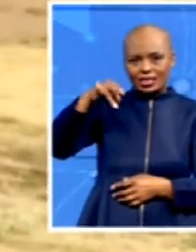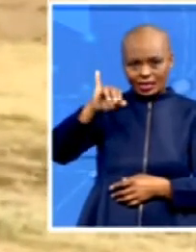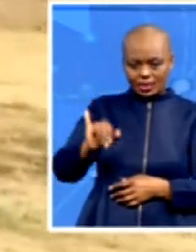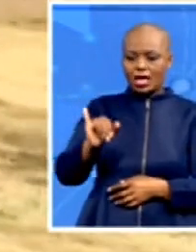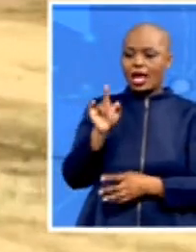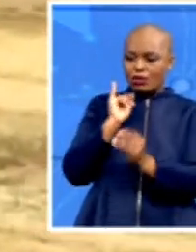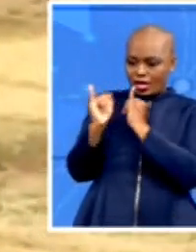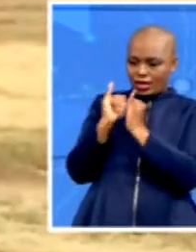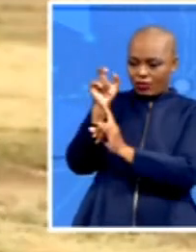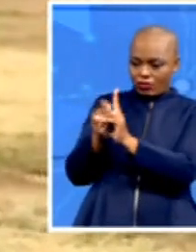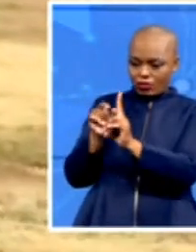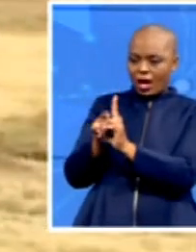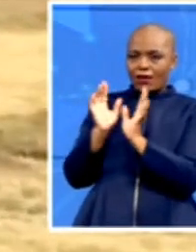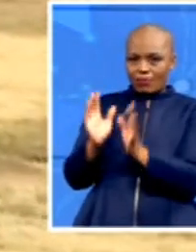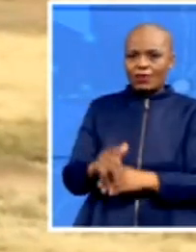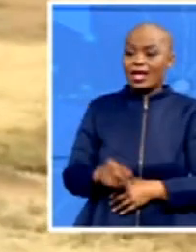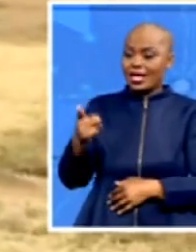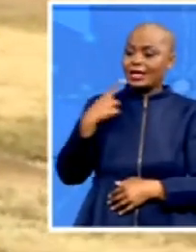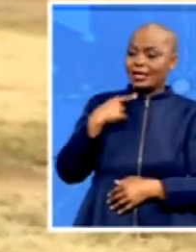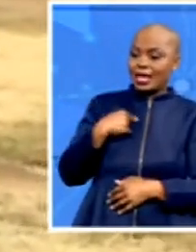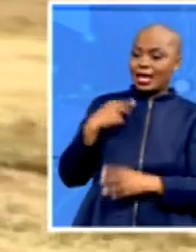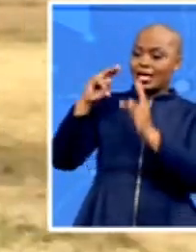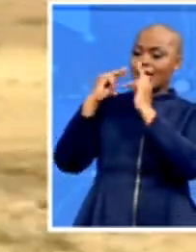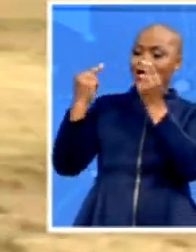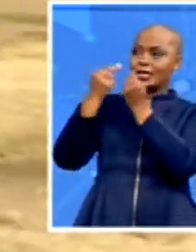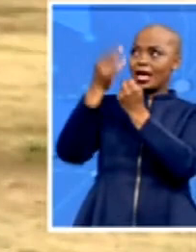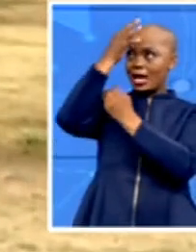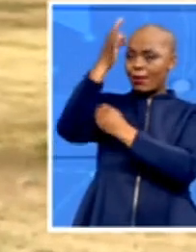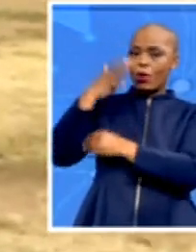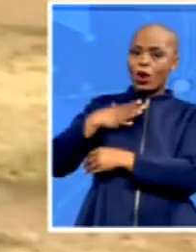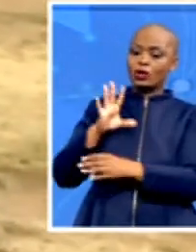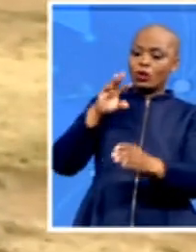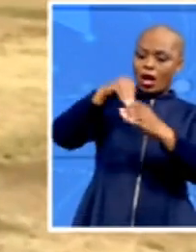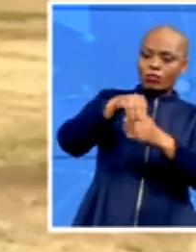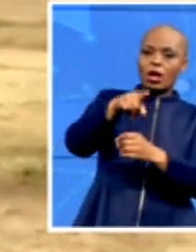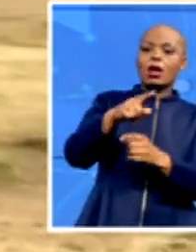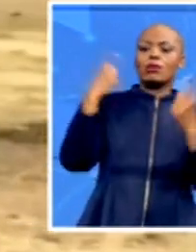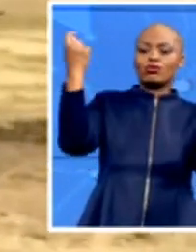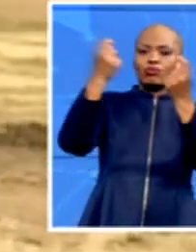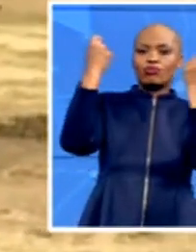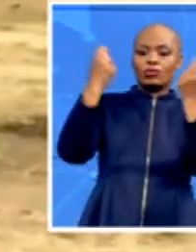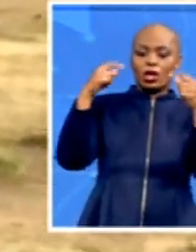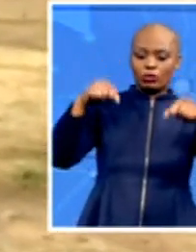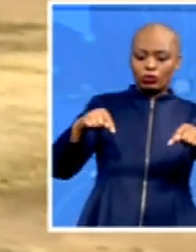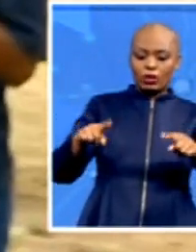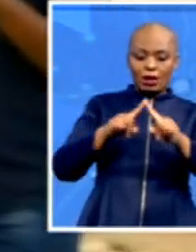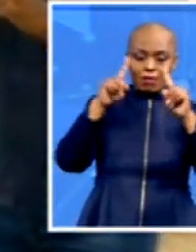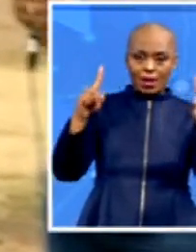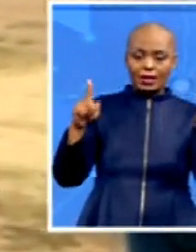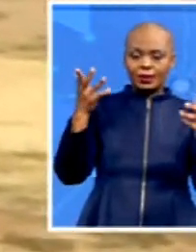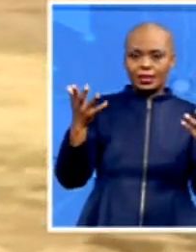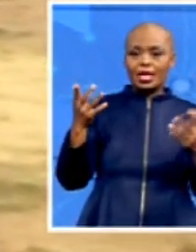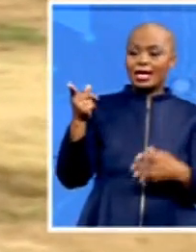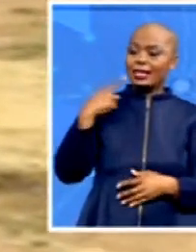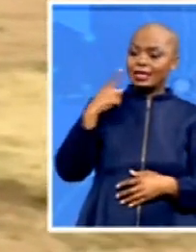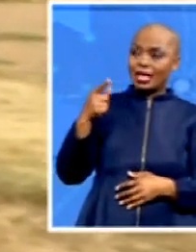be part of today's commemoration, but Blaine, he says that they wanted to be part of this commemoration, but in the